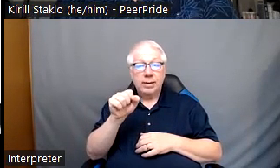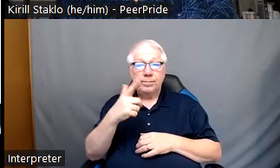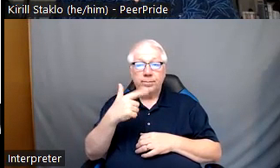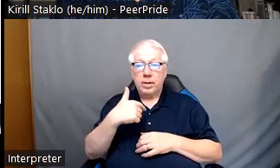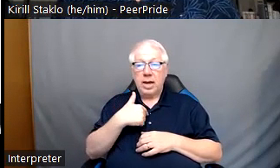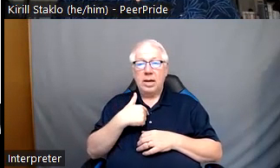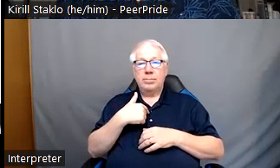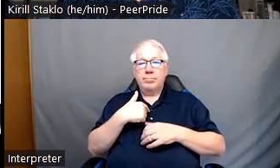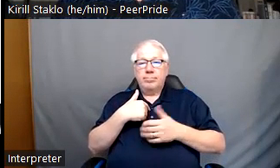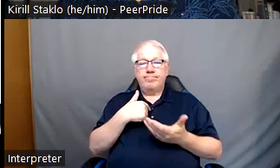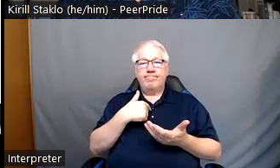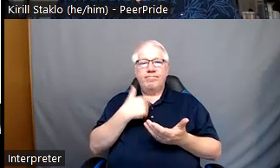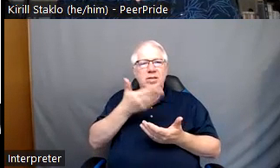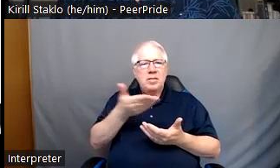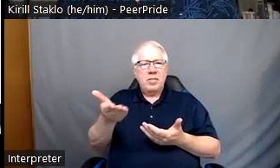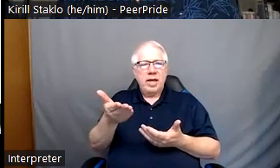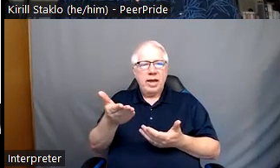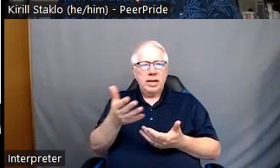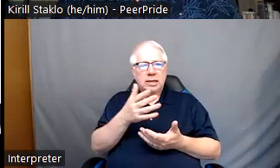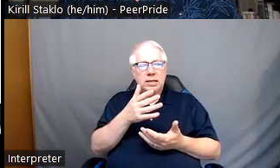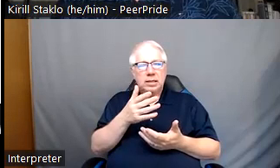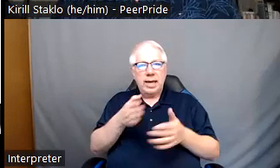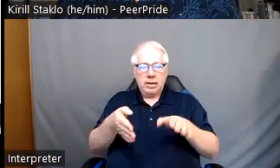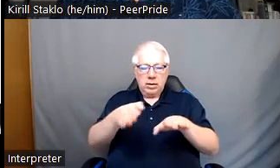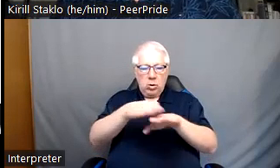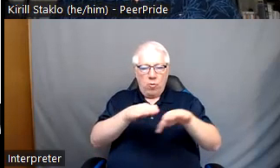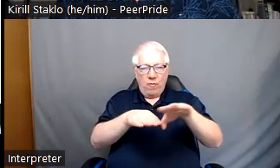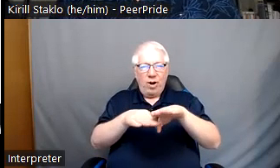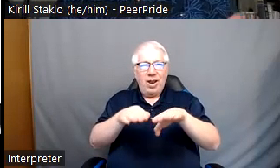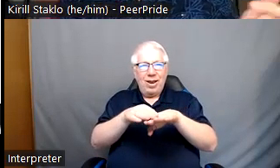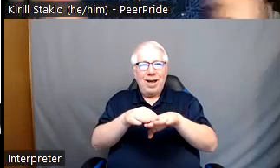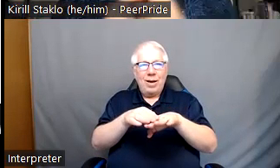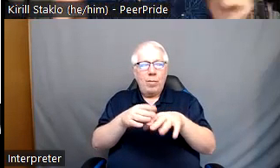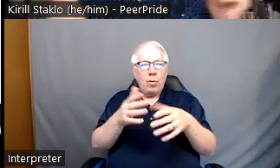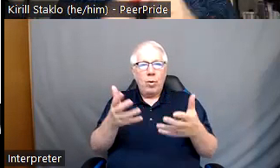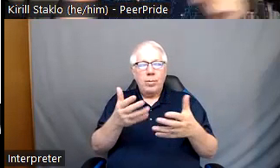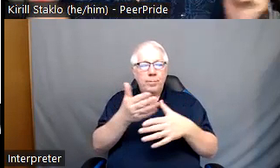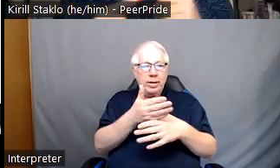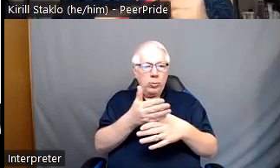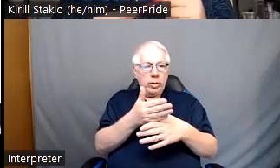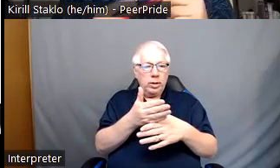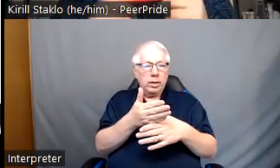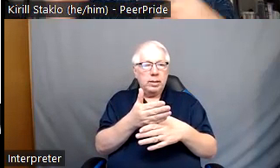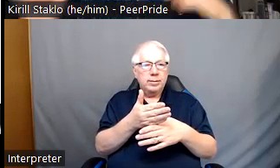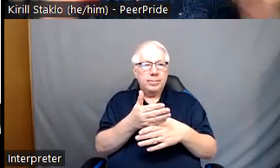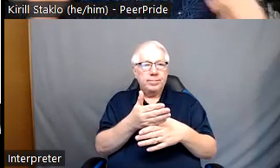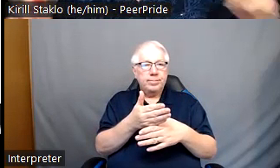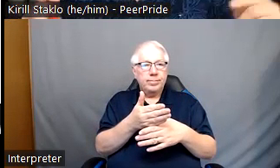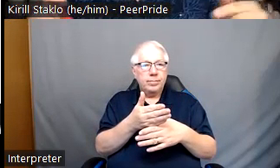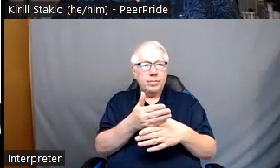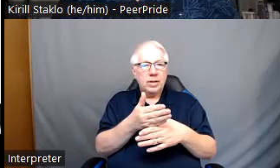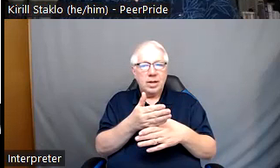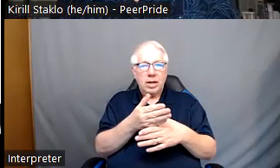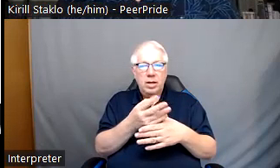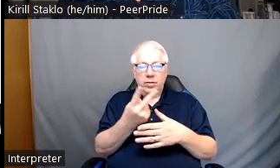think the things that end up overlapping a lot between the two areas of